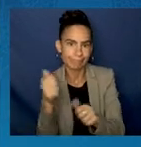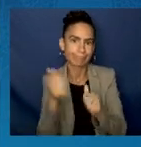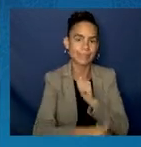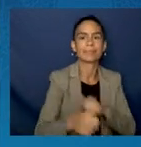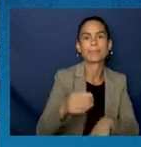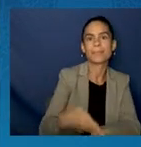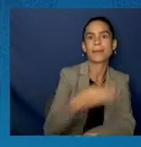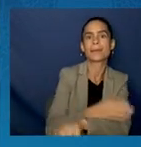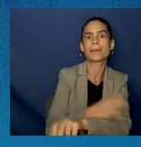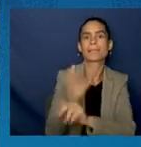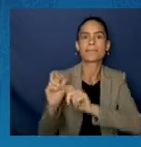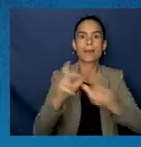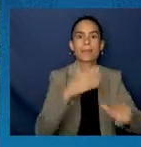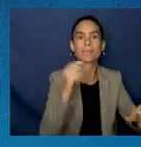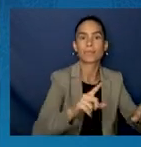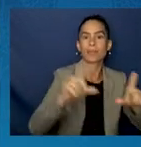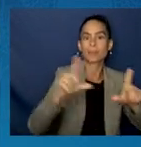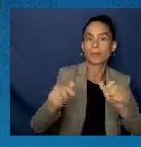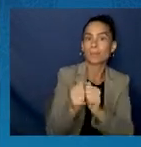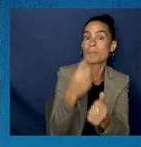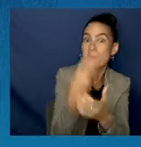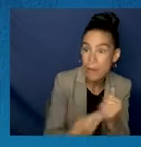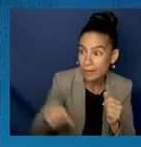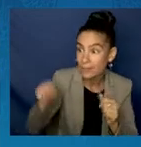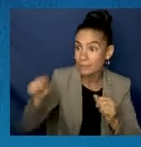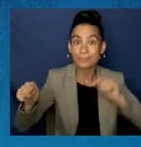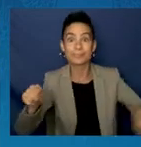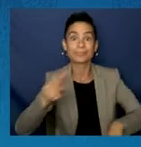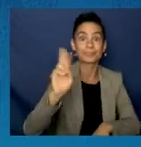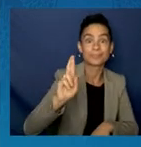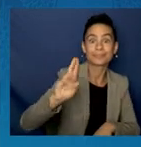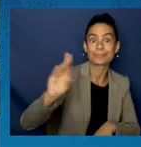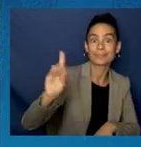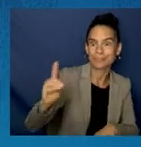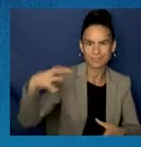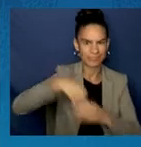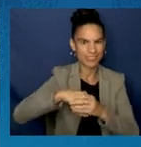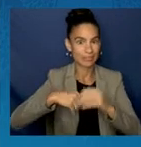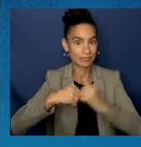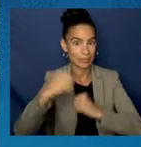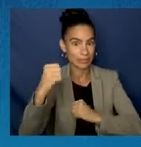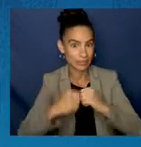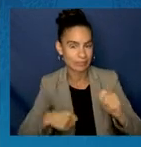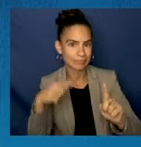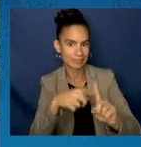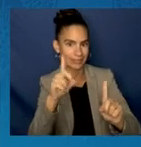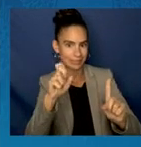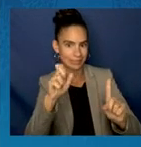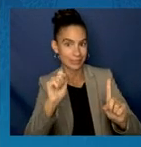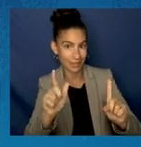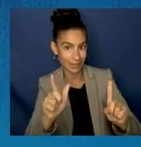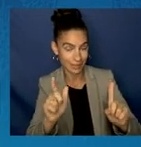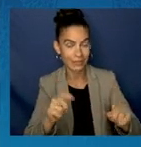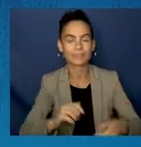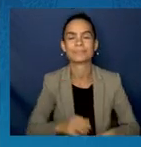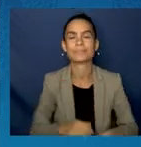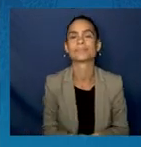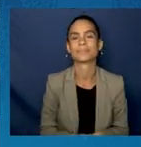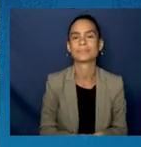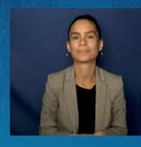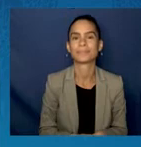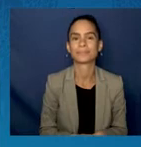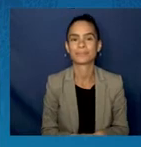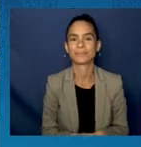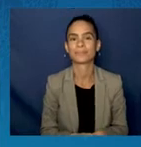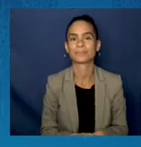all. I do believe that there is a unique urgency to this moment. You all know, because you're